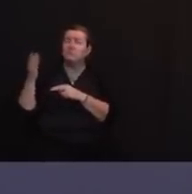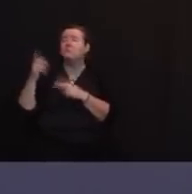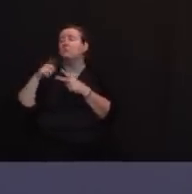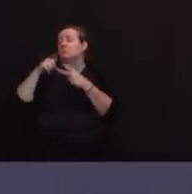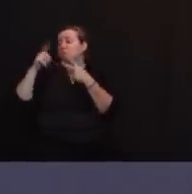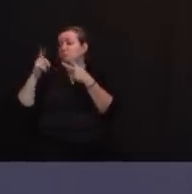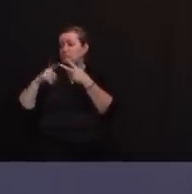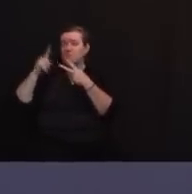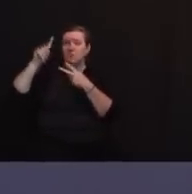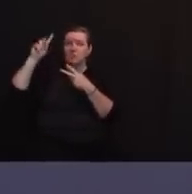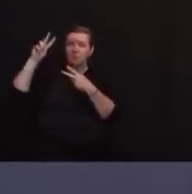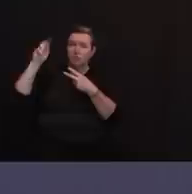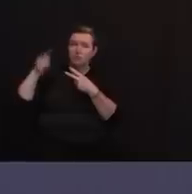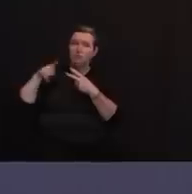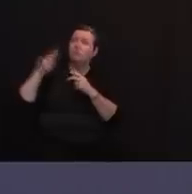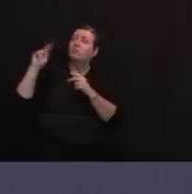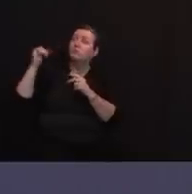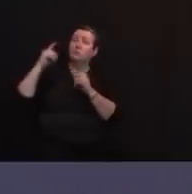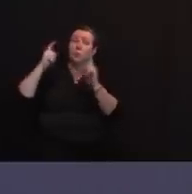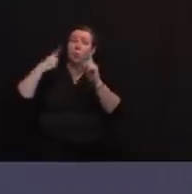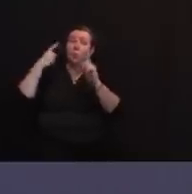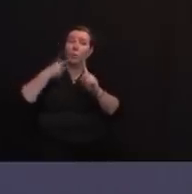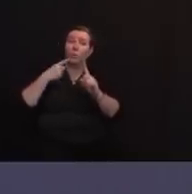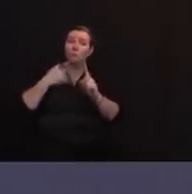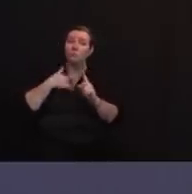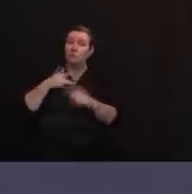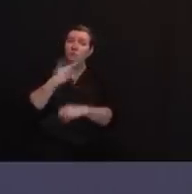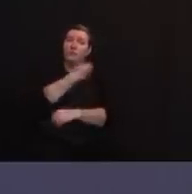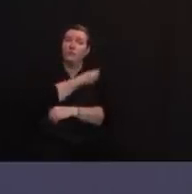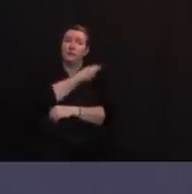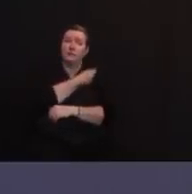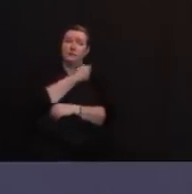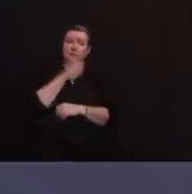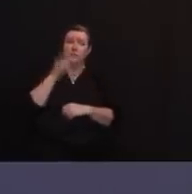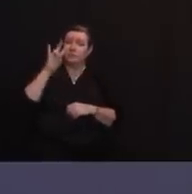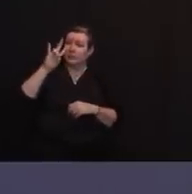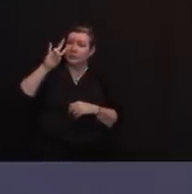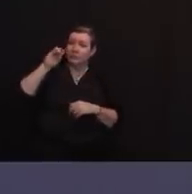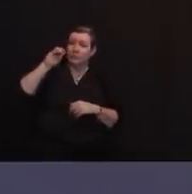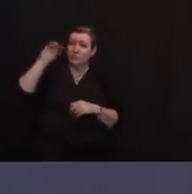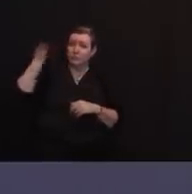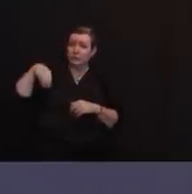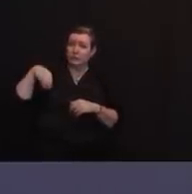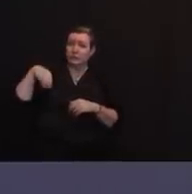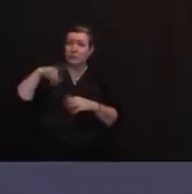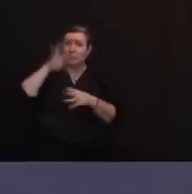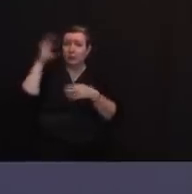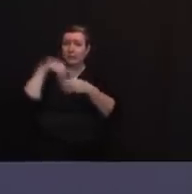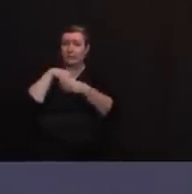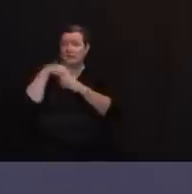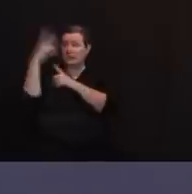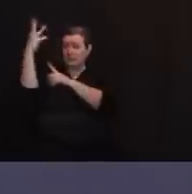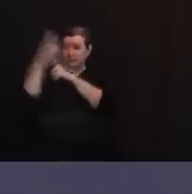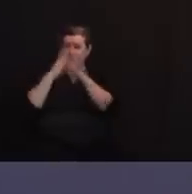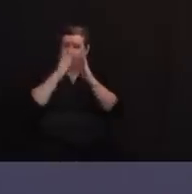for New Jersey is to get 70% of the population, the adult population, vaccinated within 6 months.